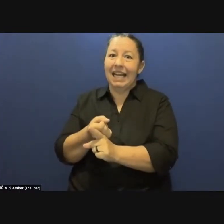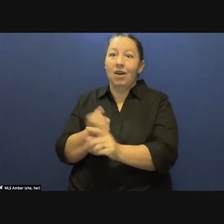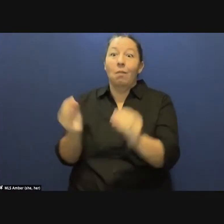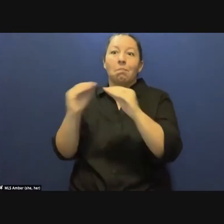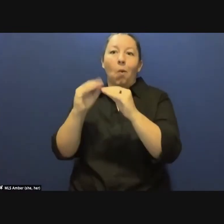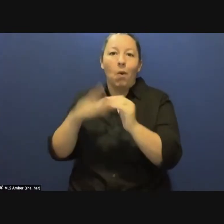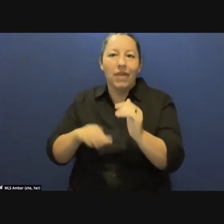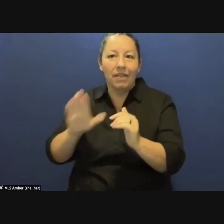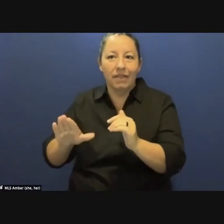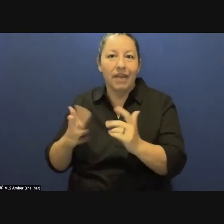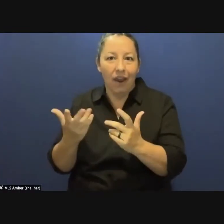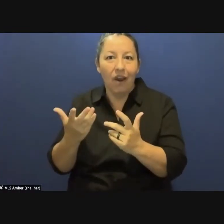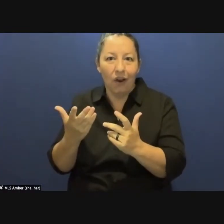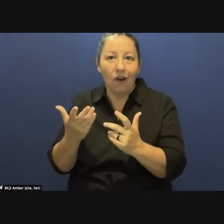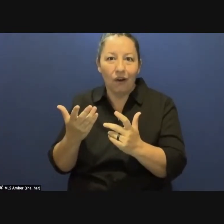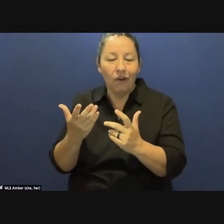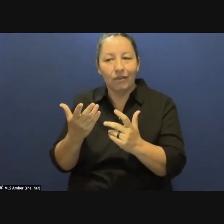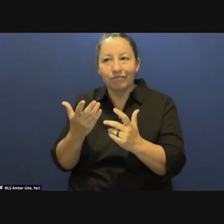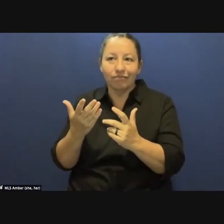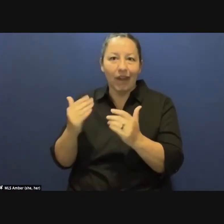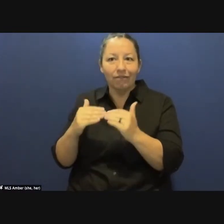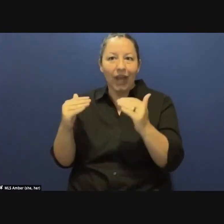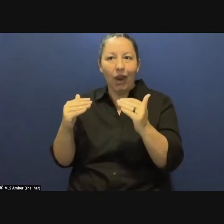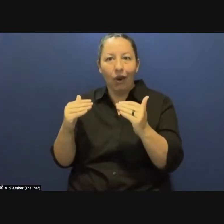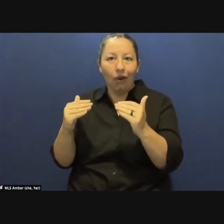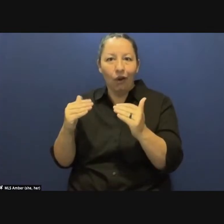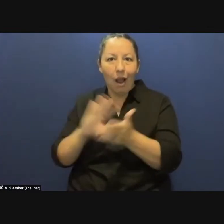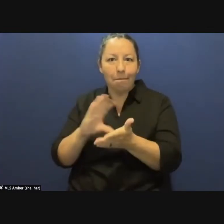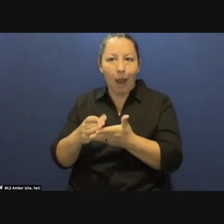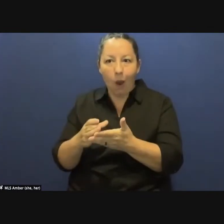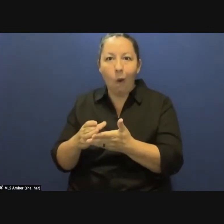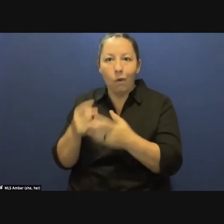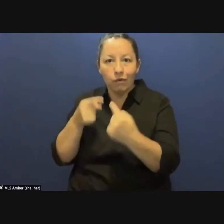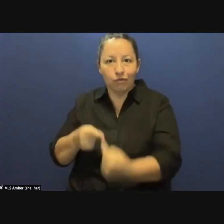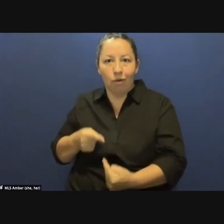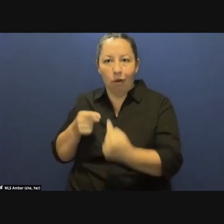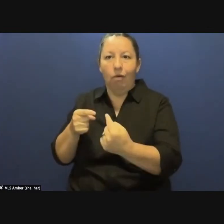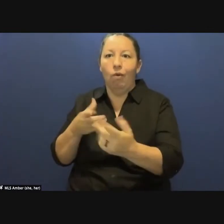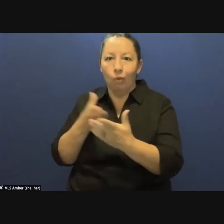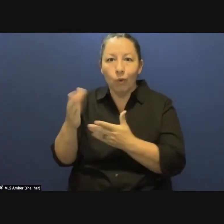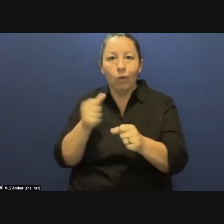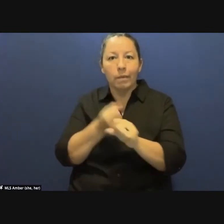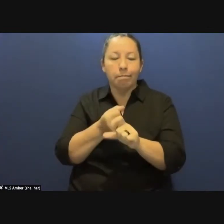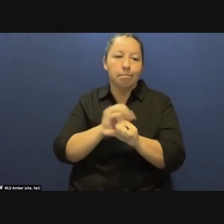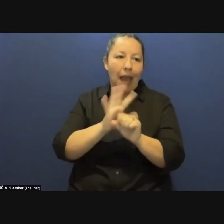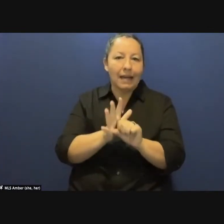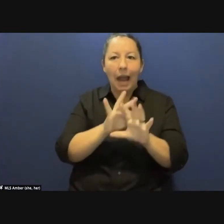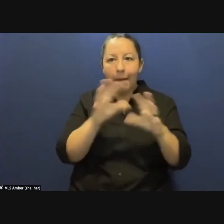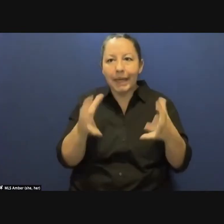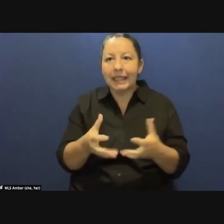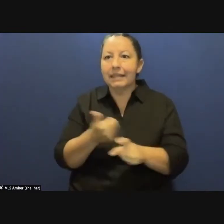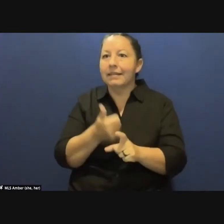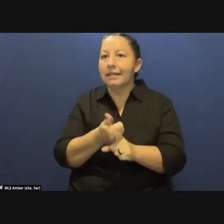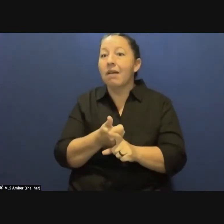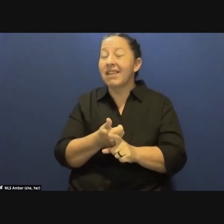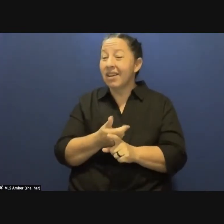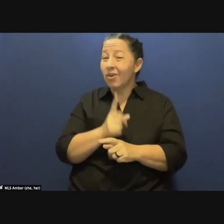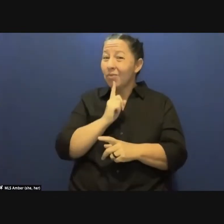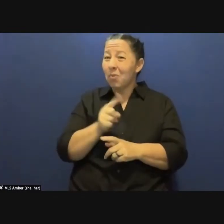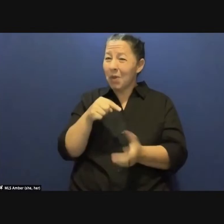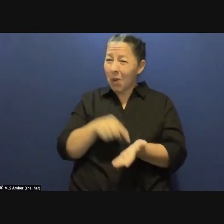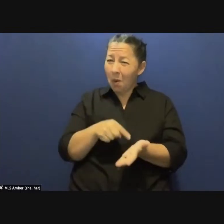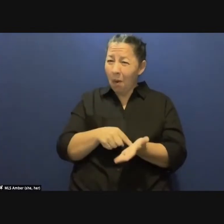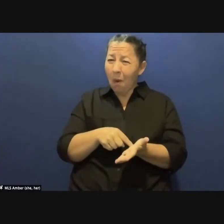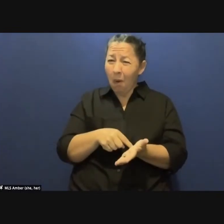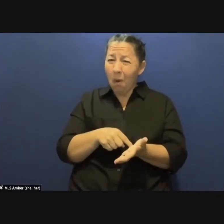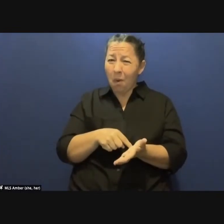disproportionately with through the pandemic. And I think that we really owe it